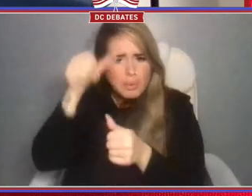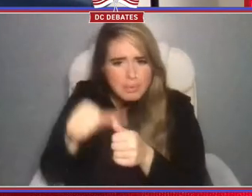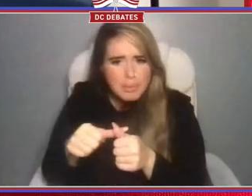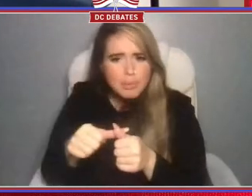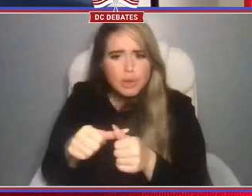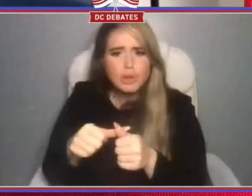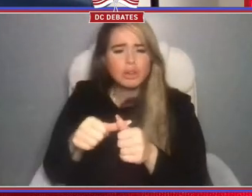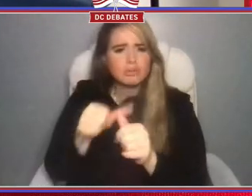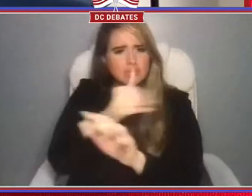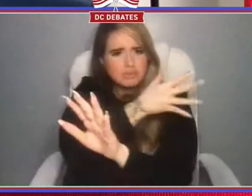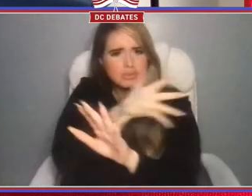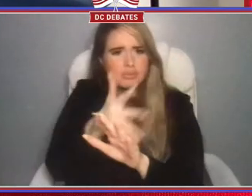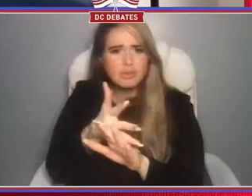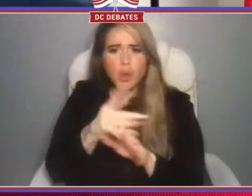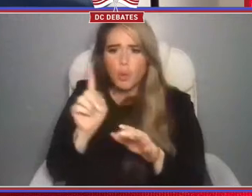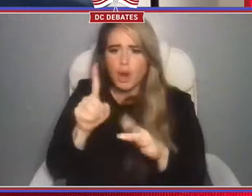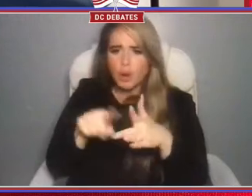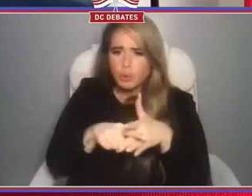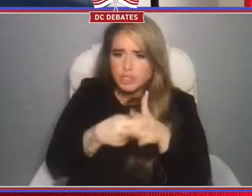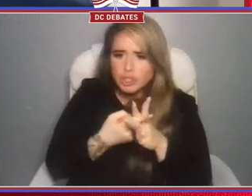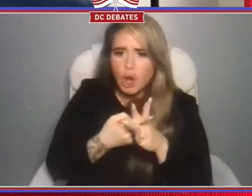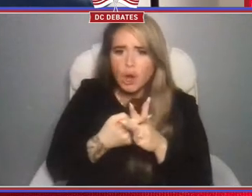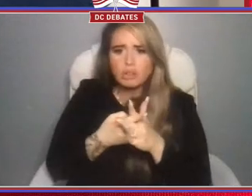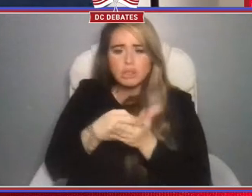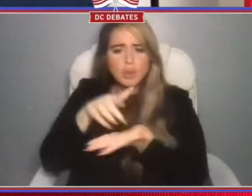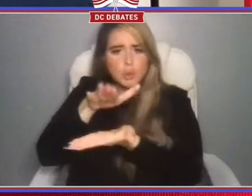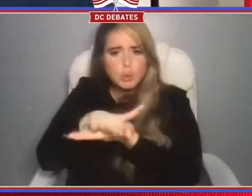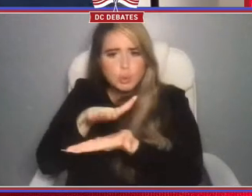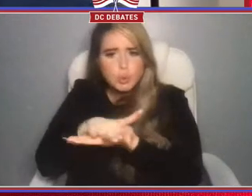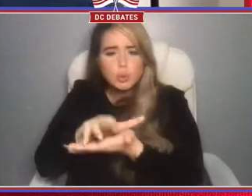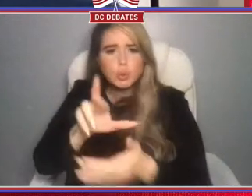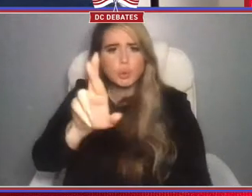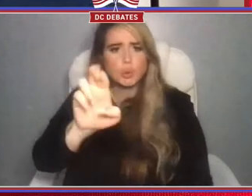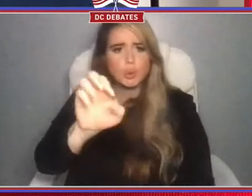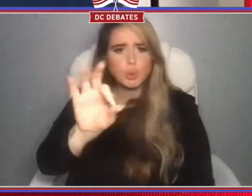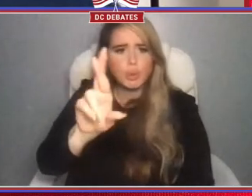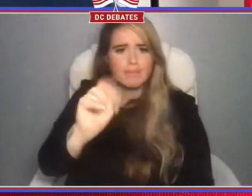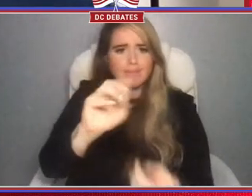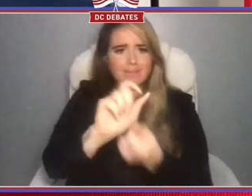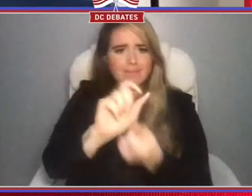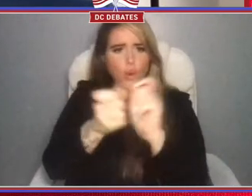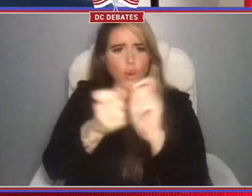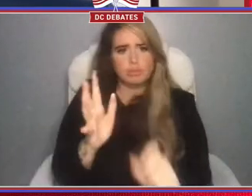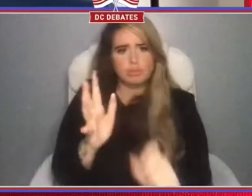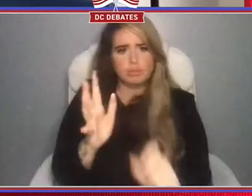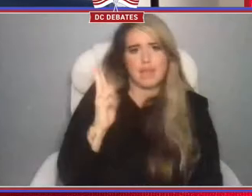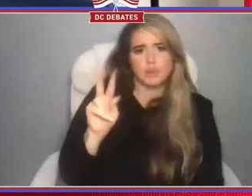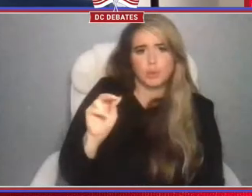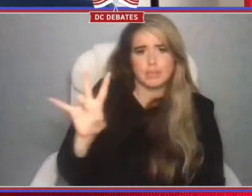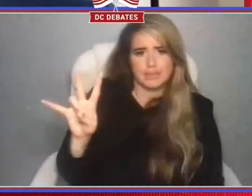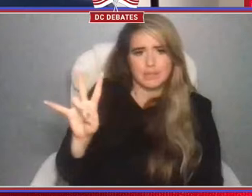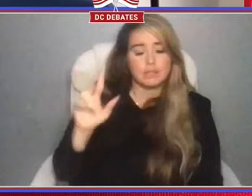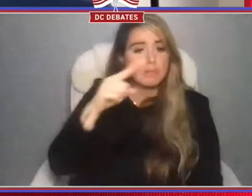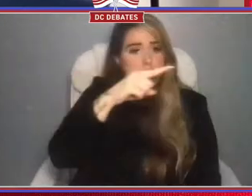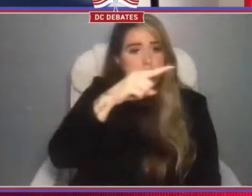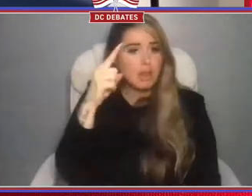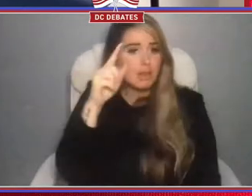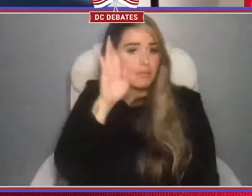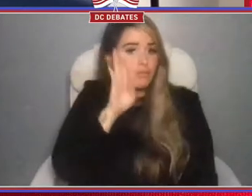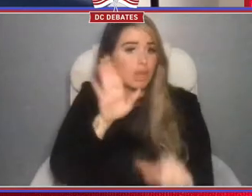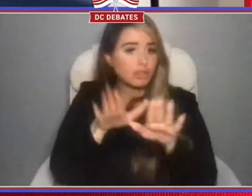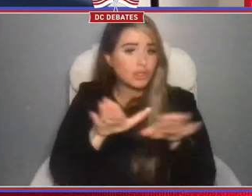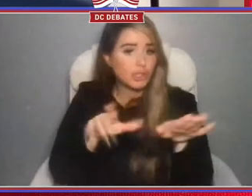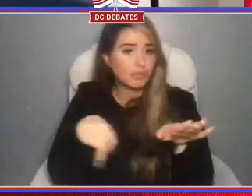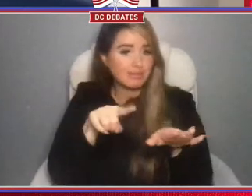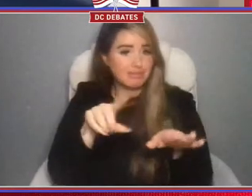where we started with school reform back in 2007, where our black and brown children